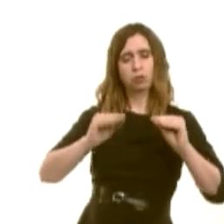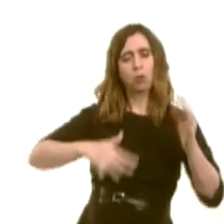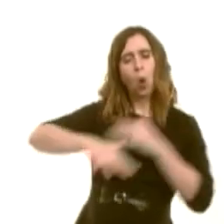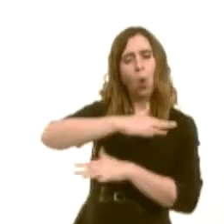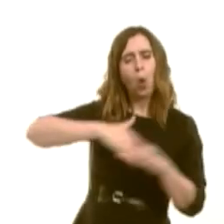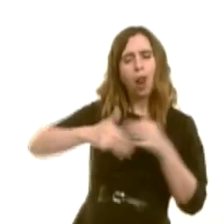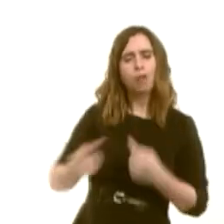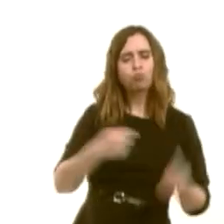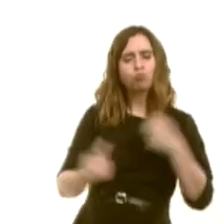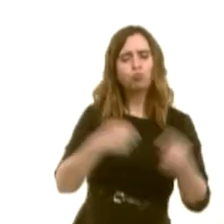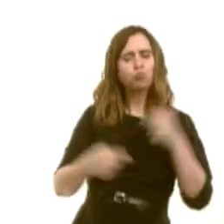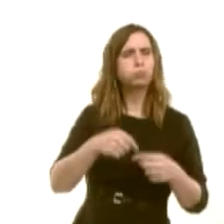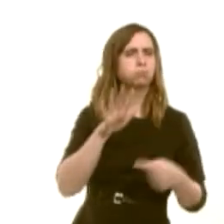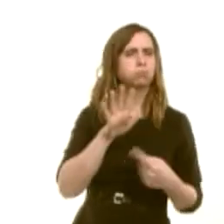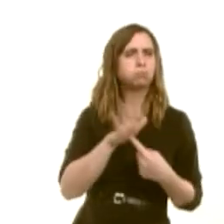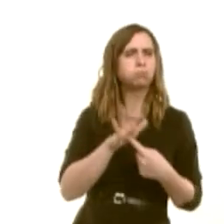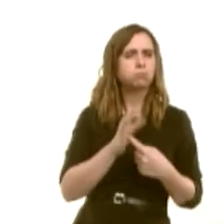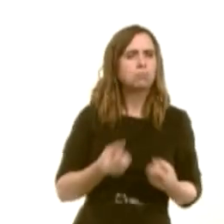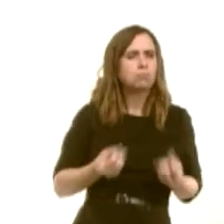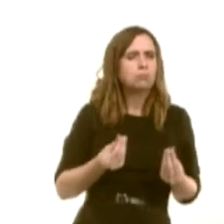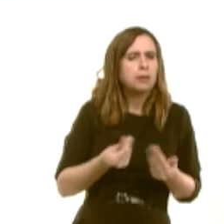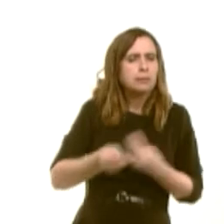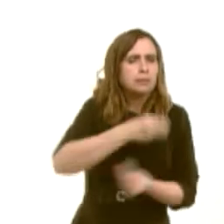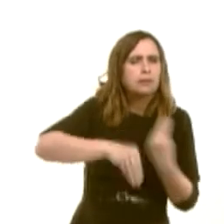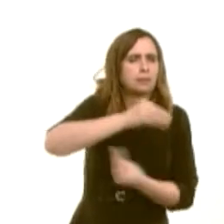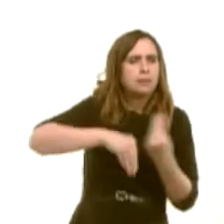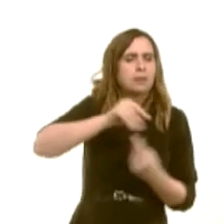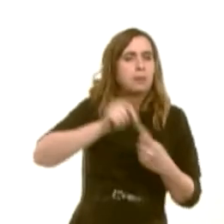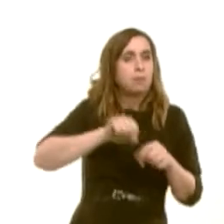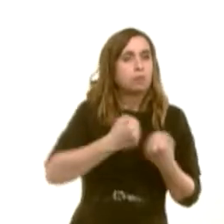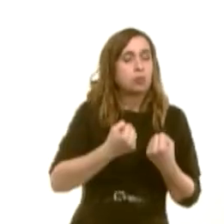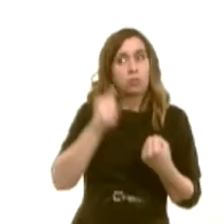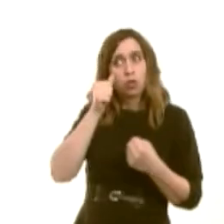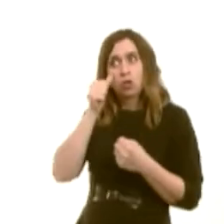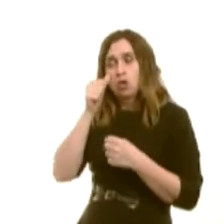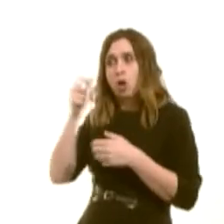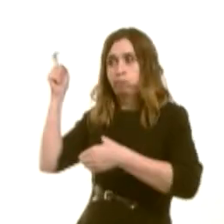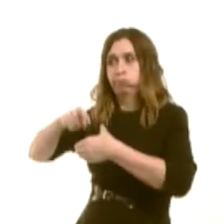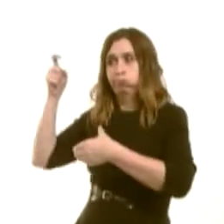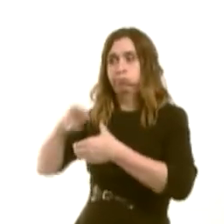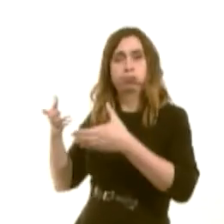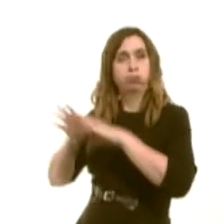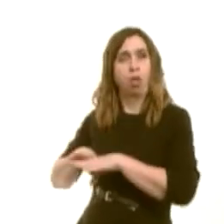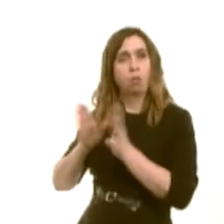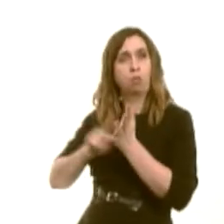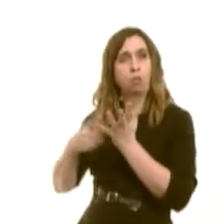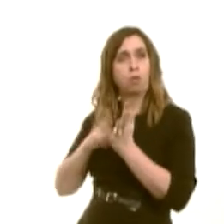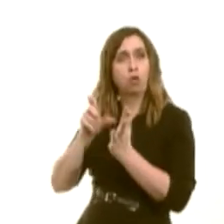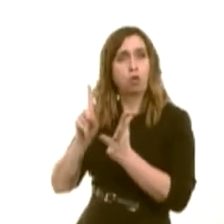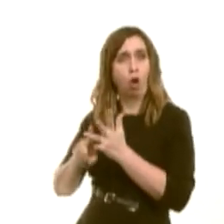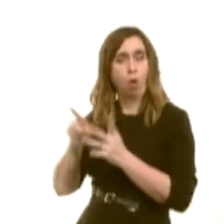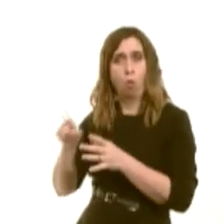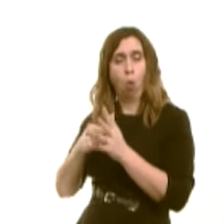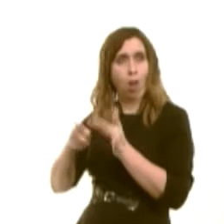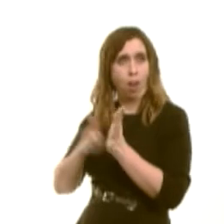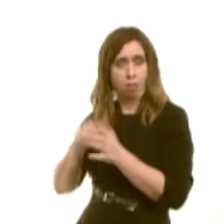which is very important for the Pembrokeshire economy. In light of the closure of the Mirco refinery, it's crucially important that there are HE opportunities available in the